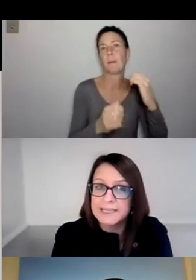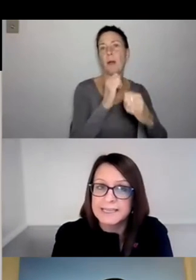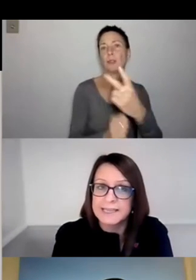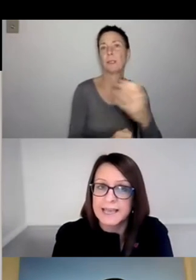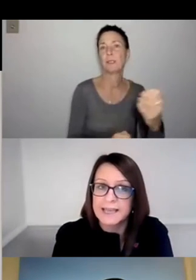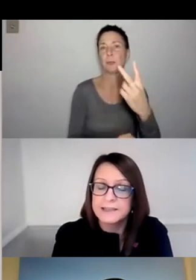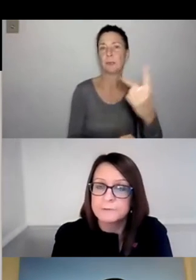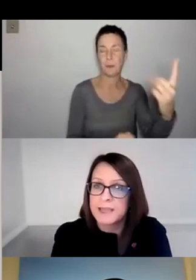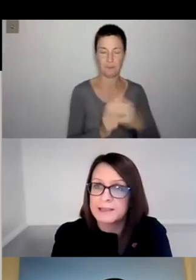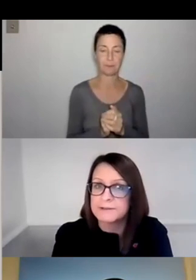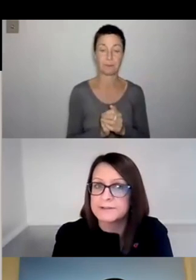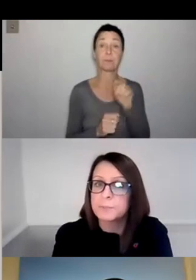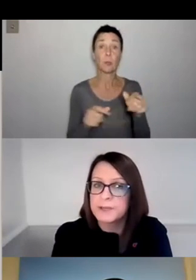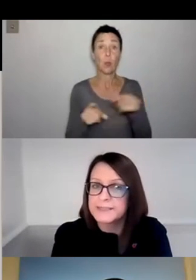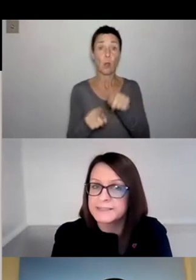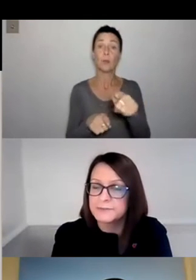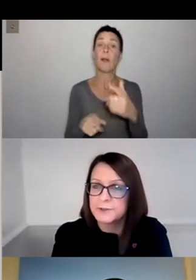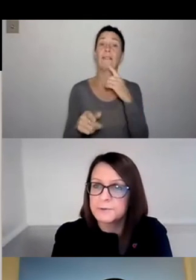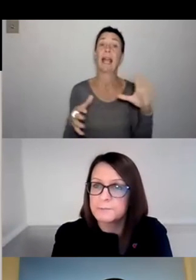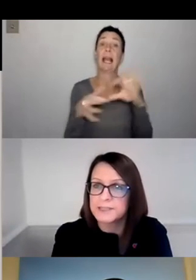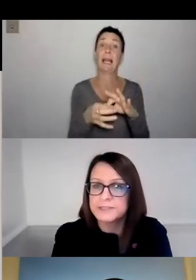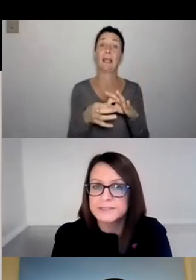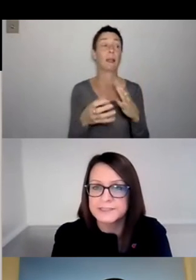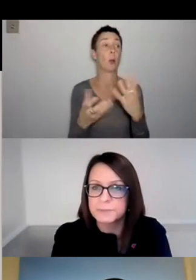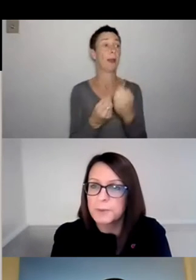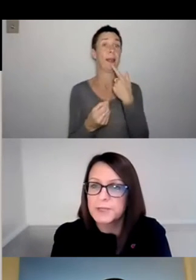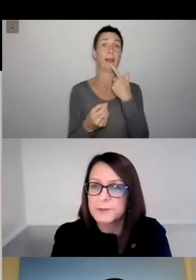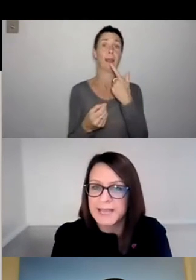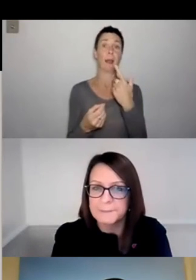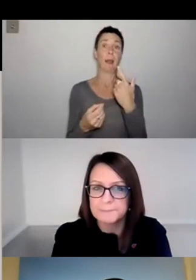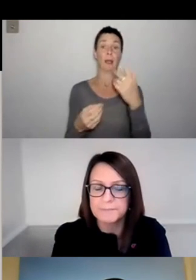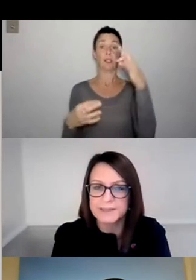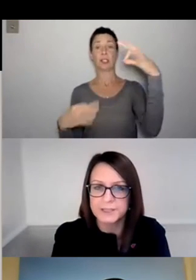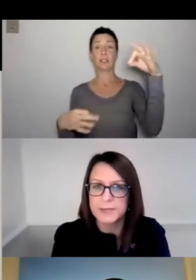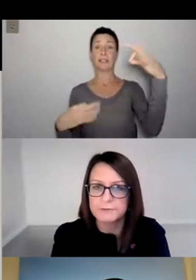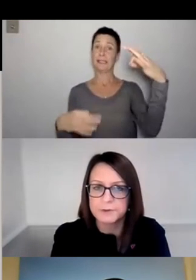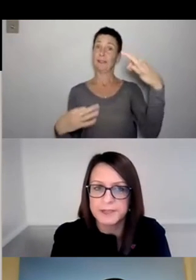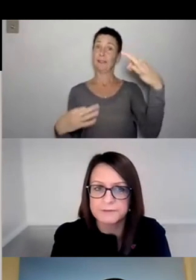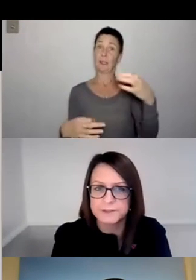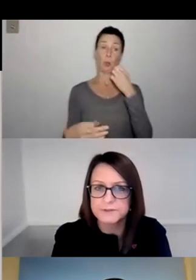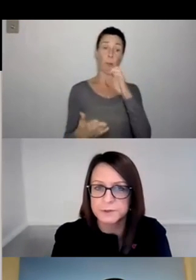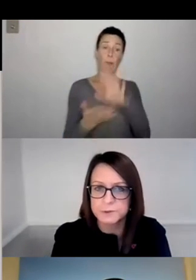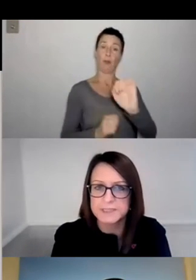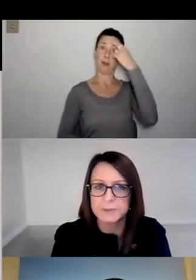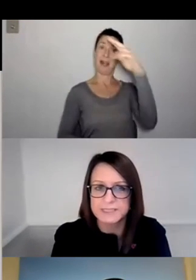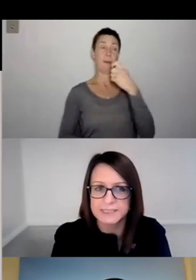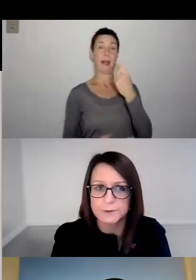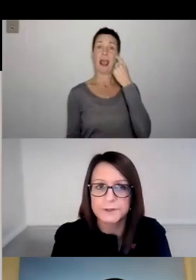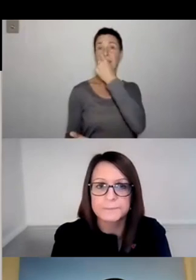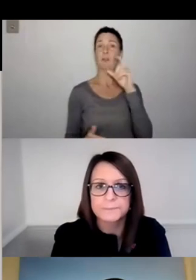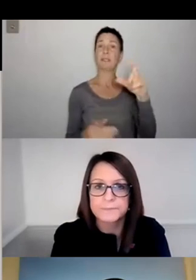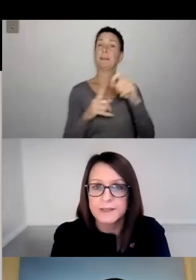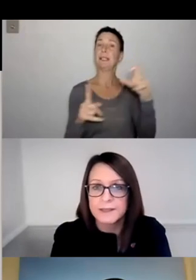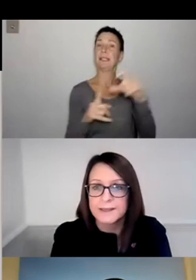also a link in there where there is a pre-made certificate where you just need to pop in your name and then you have your evidence for your CPD